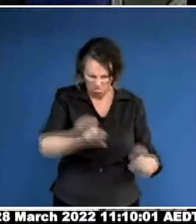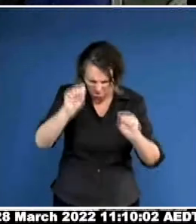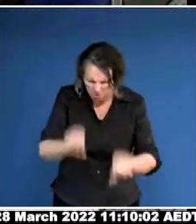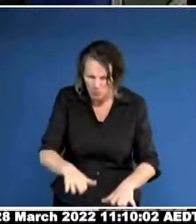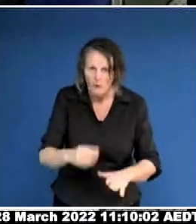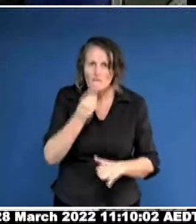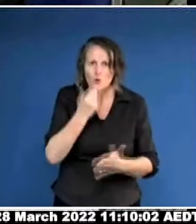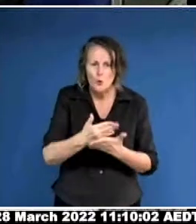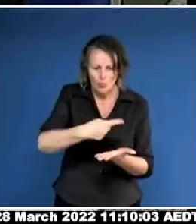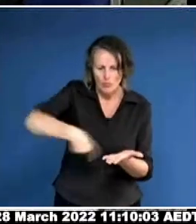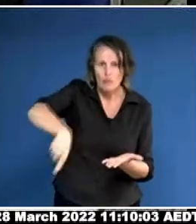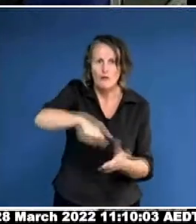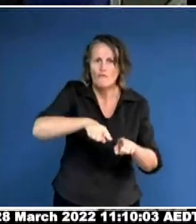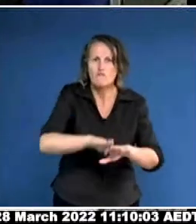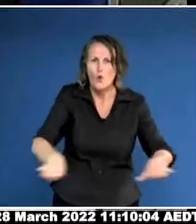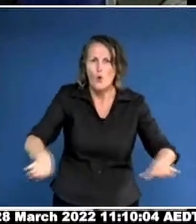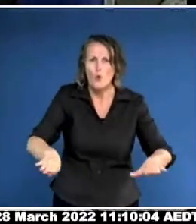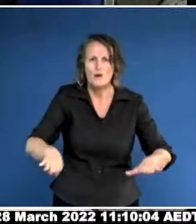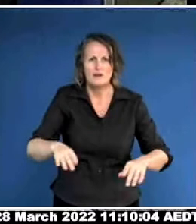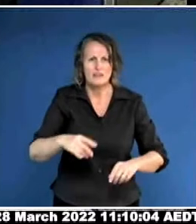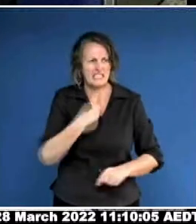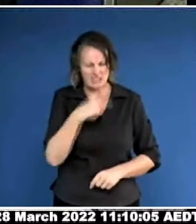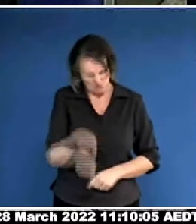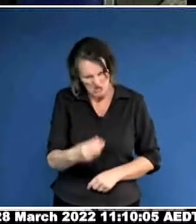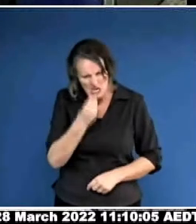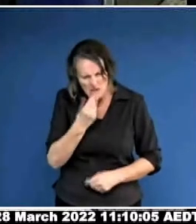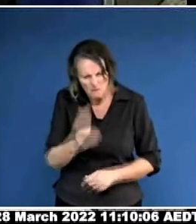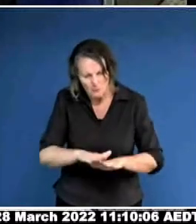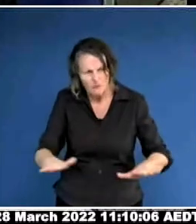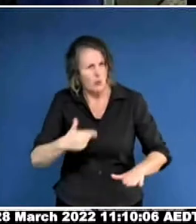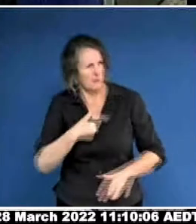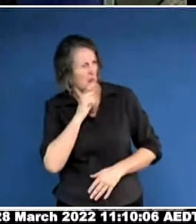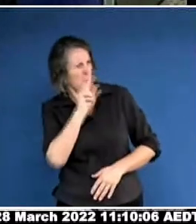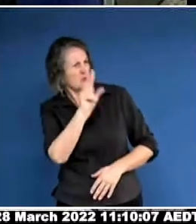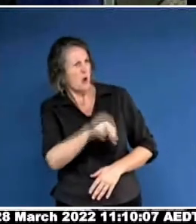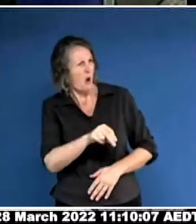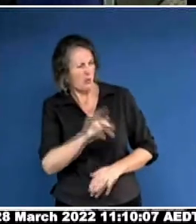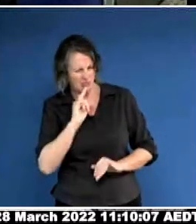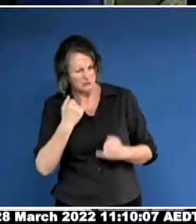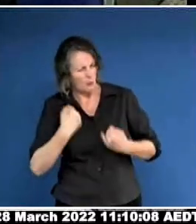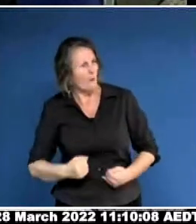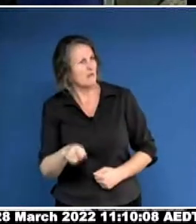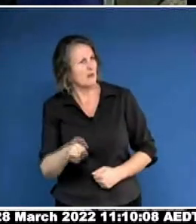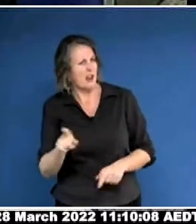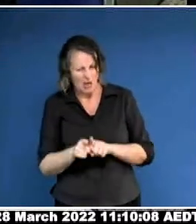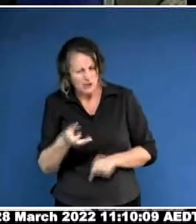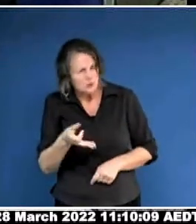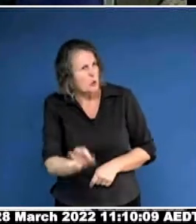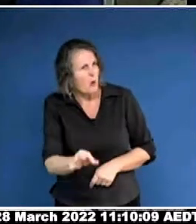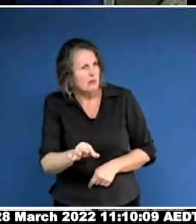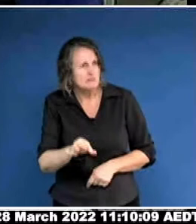floor. I said, no, it's disgusting. The dogs are on the floor.